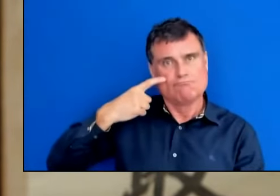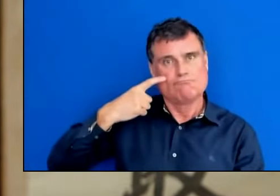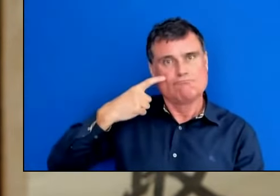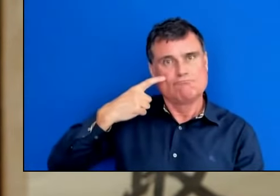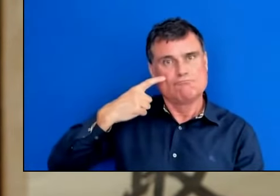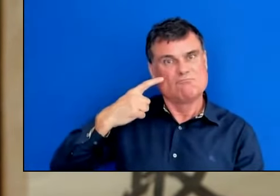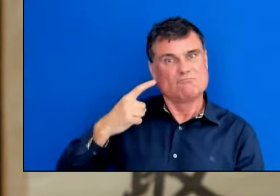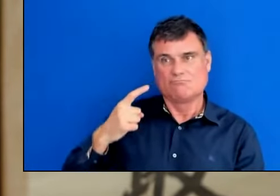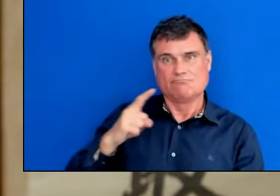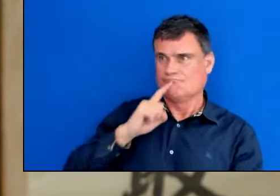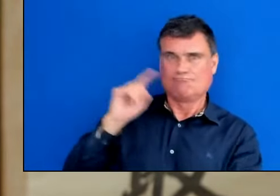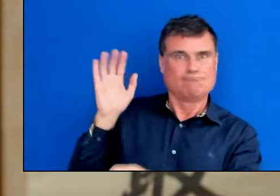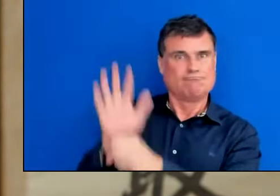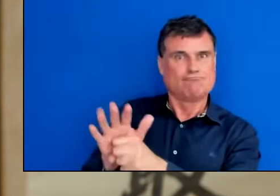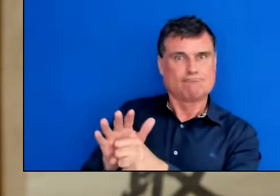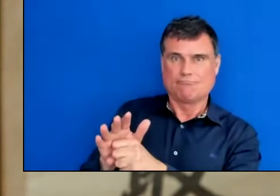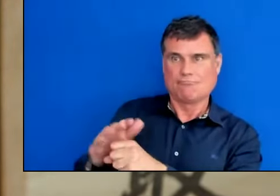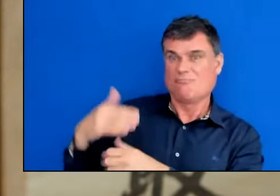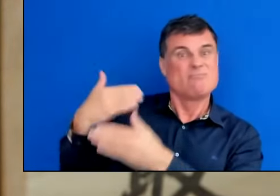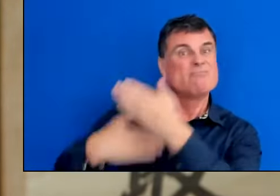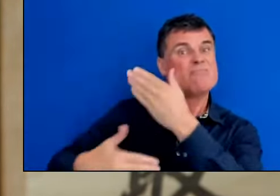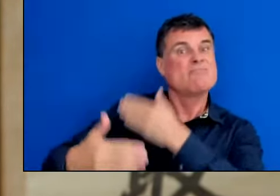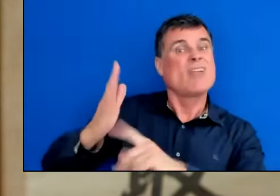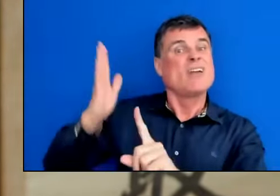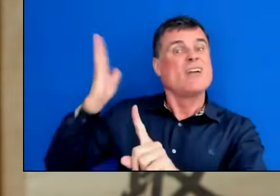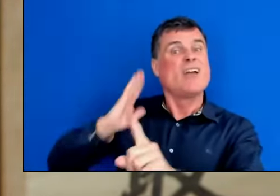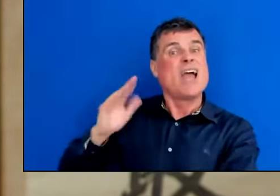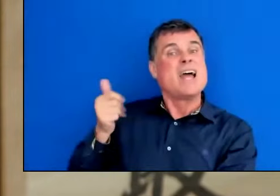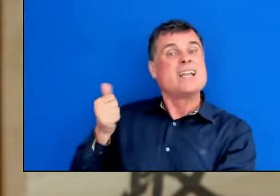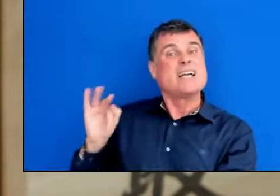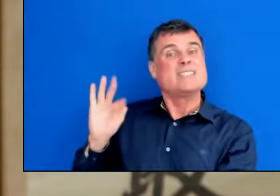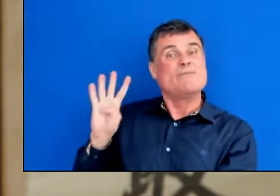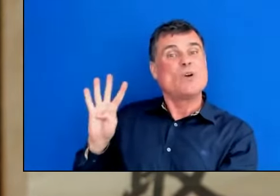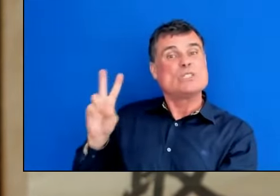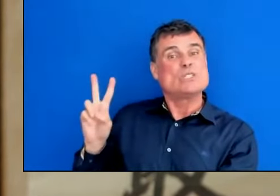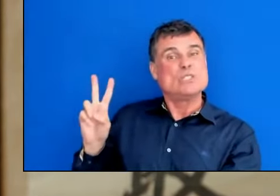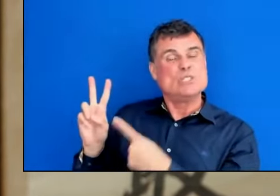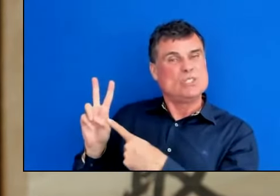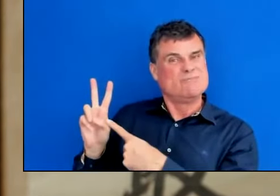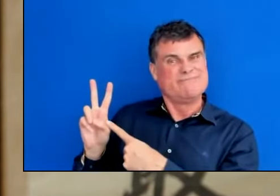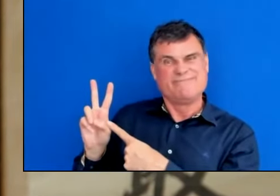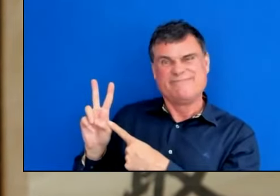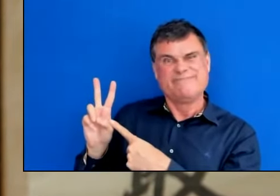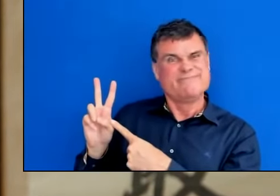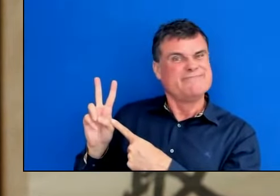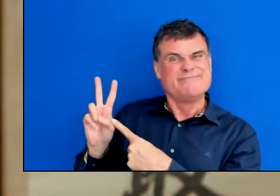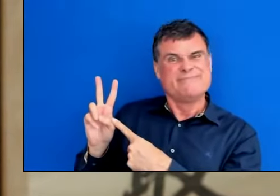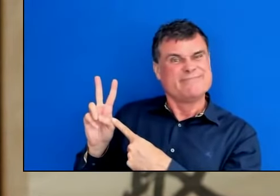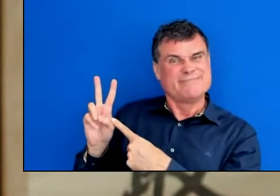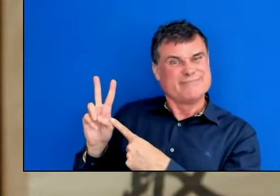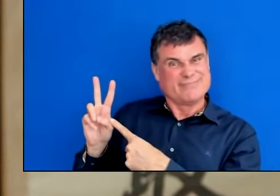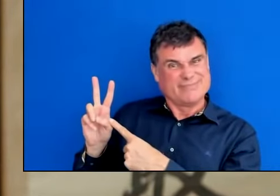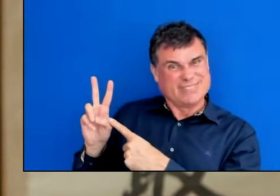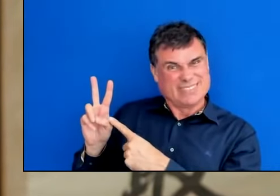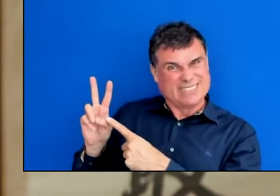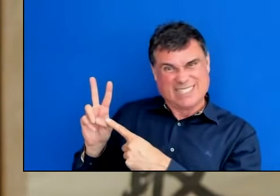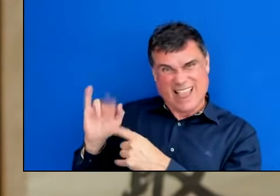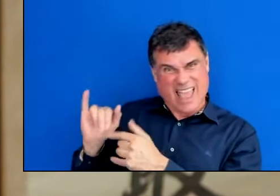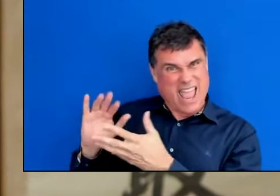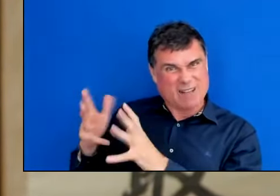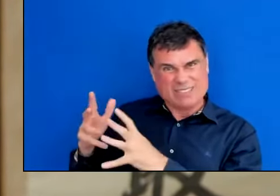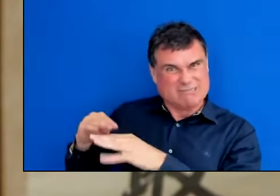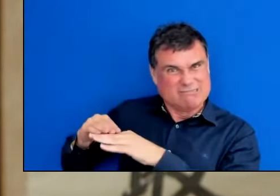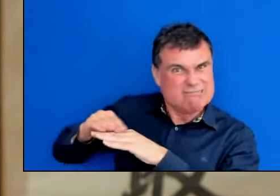that the due process denied to our community in 1942 has indeed been granted by this